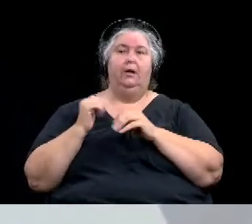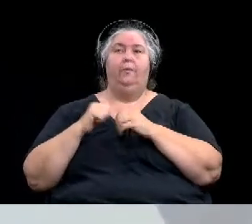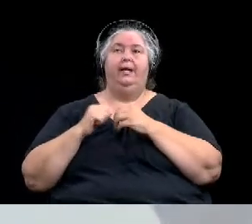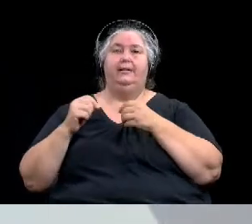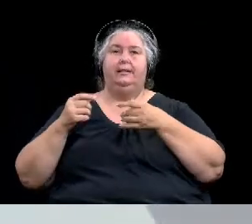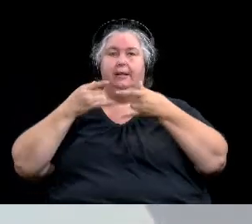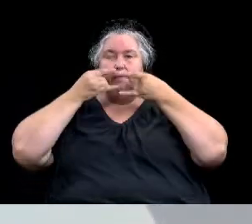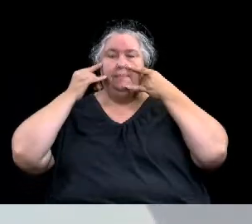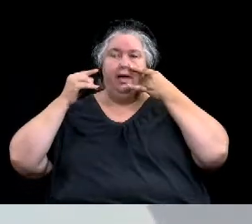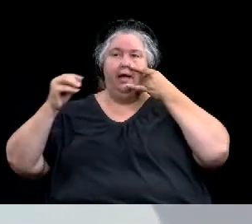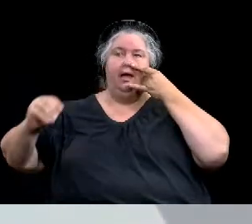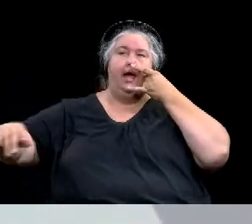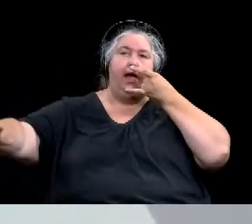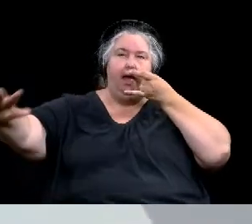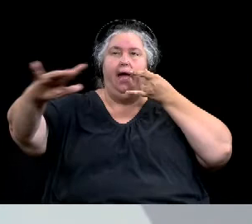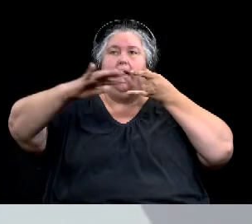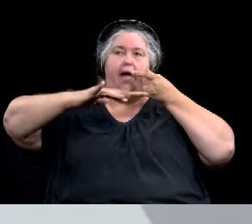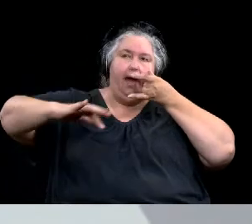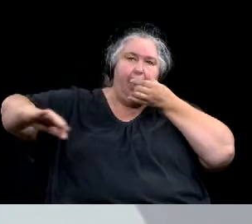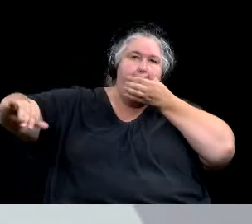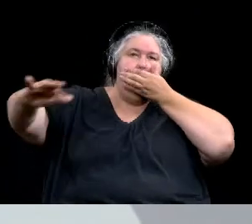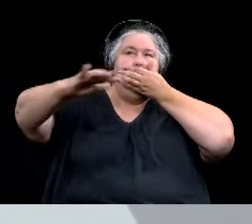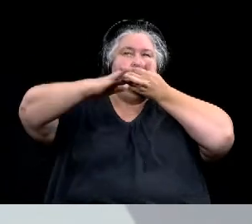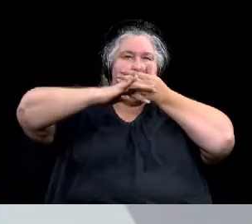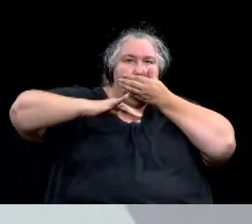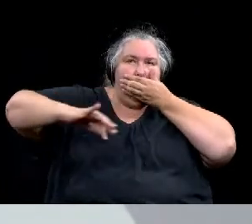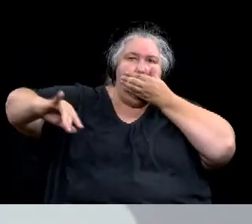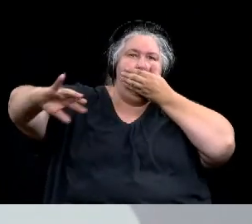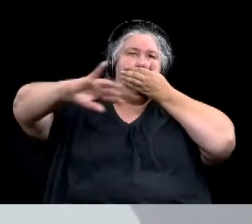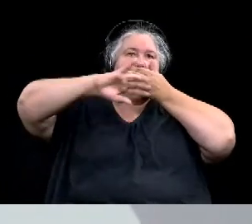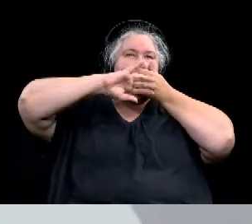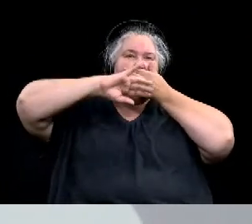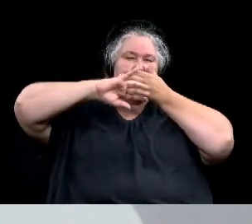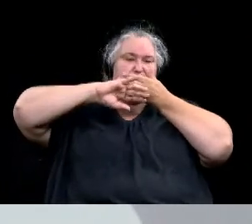aerosolization of the virus, the virus that